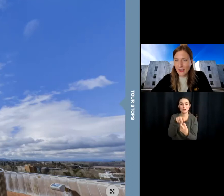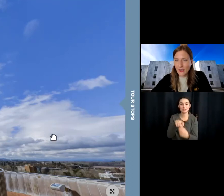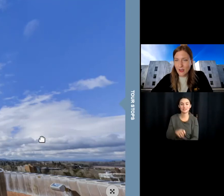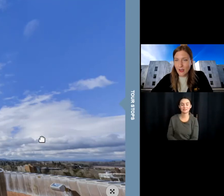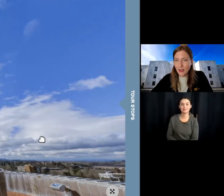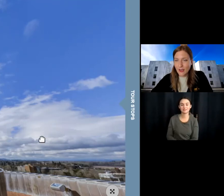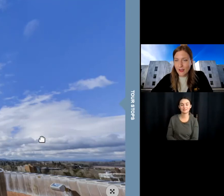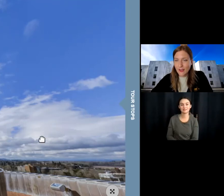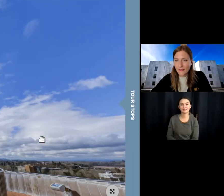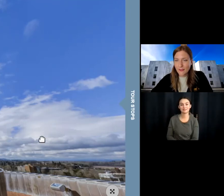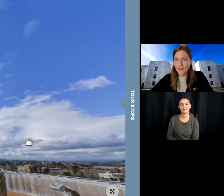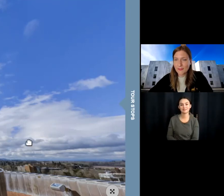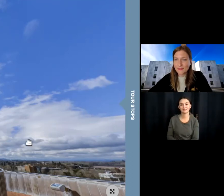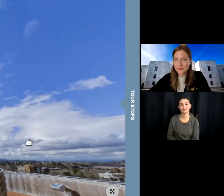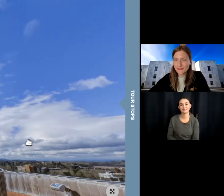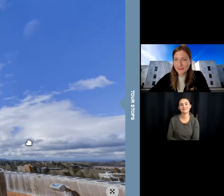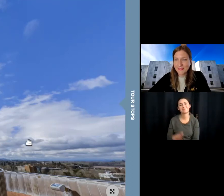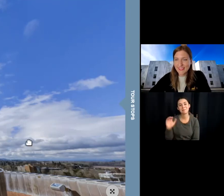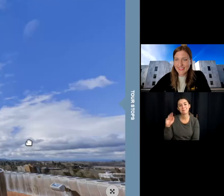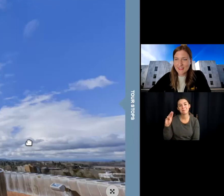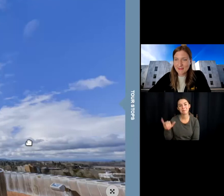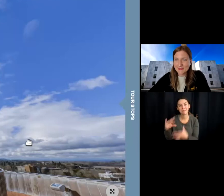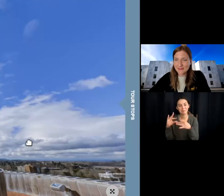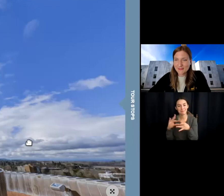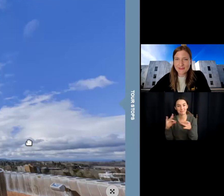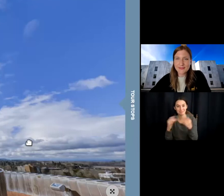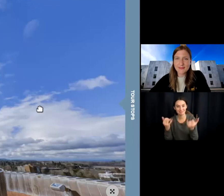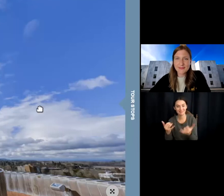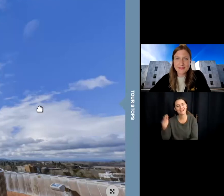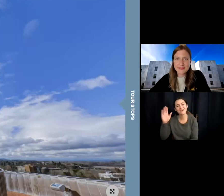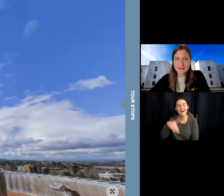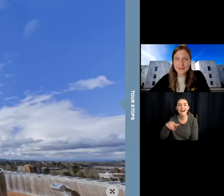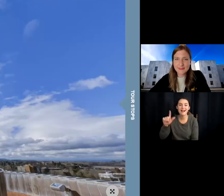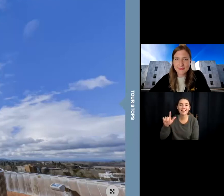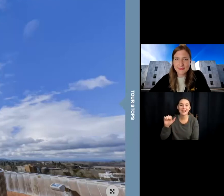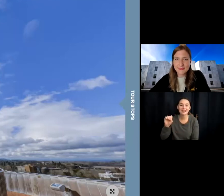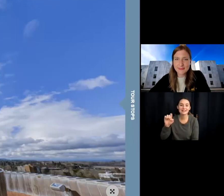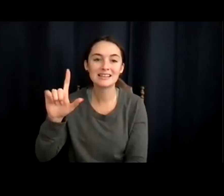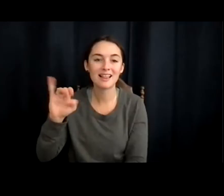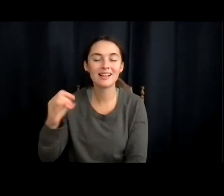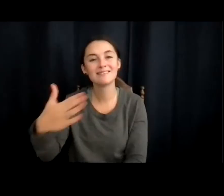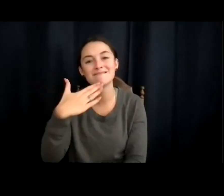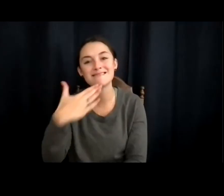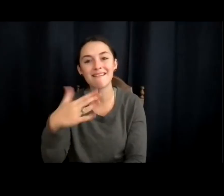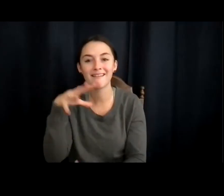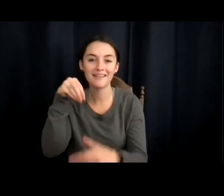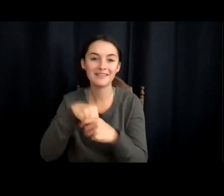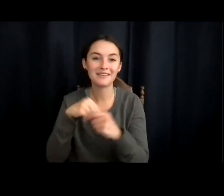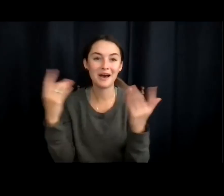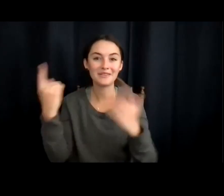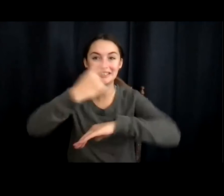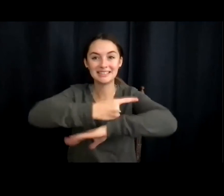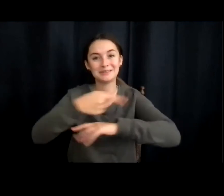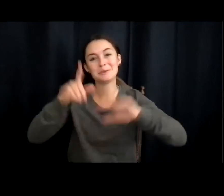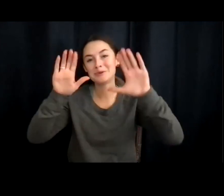Miss Leslie, thank you so much for being a part of this today. You were awesome,